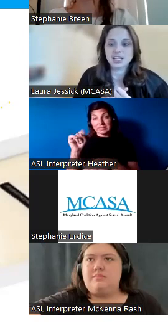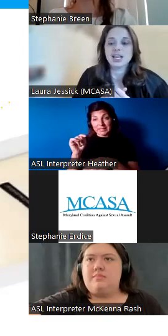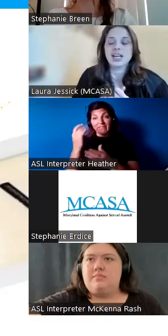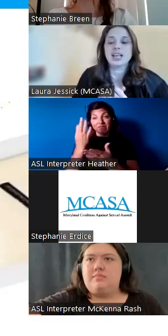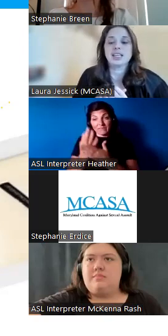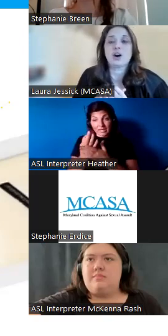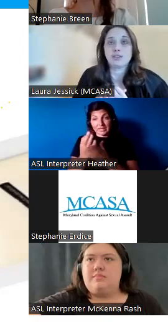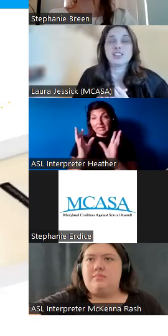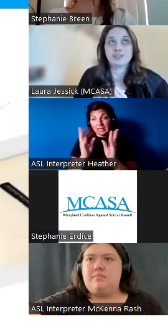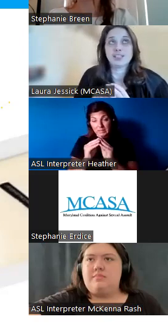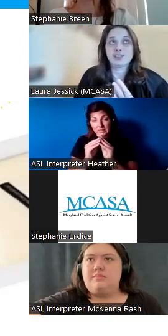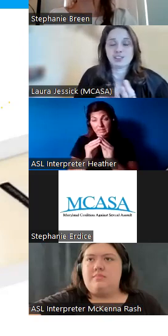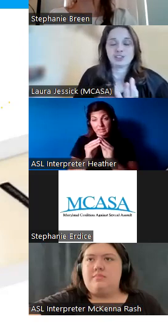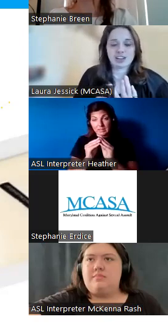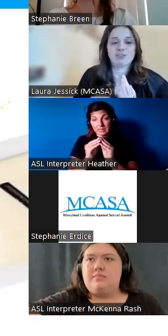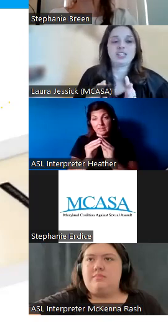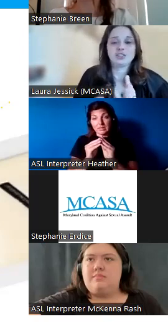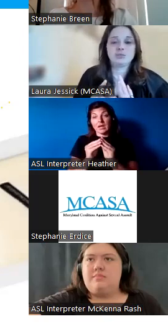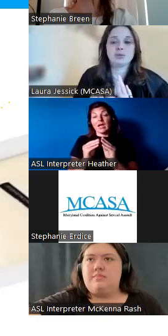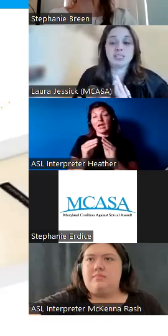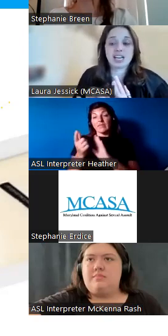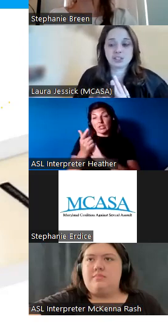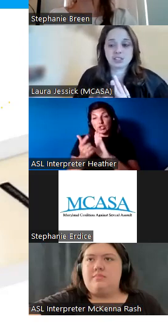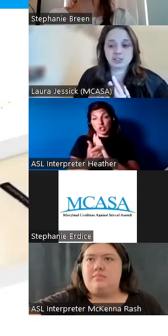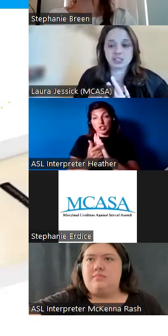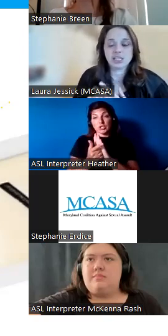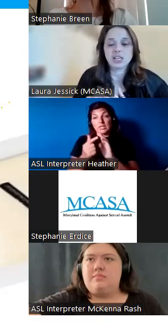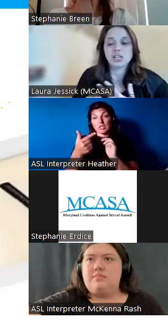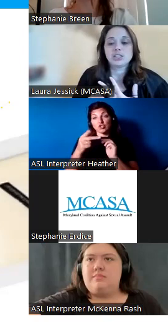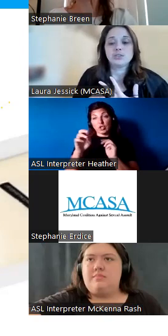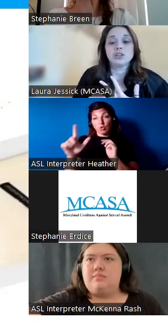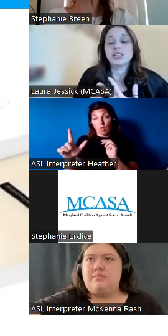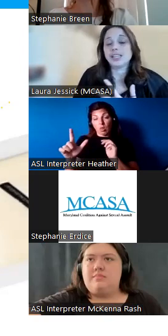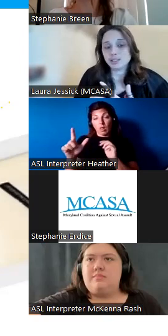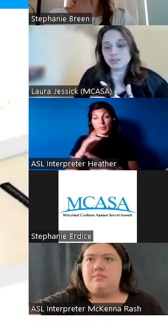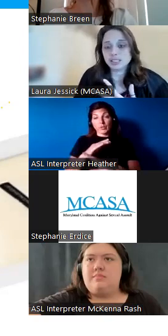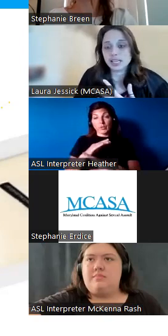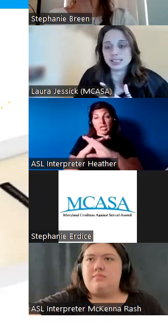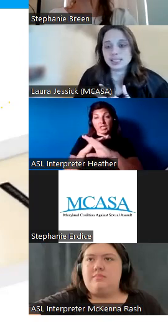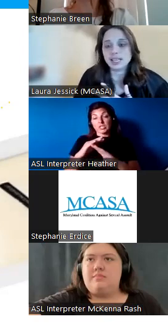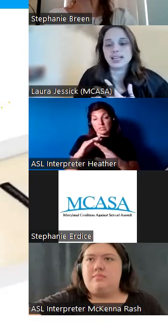Committee and the Office of the Attorney General Consumer Protection Division to look into these kits and